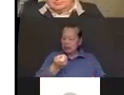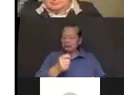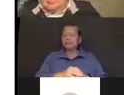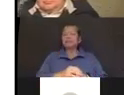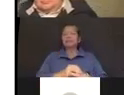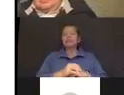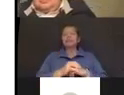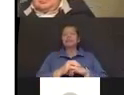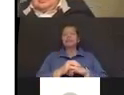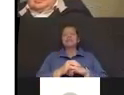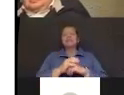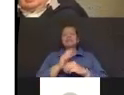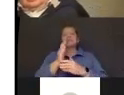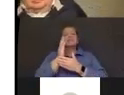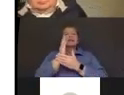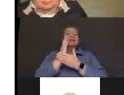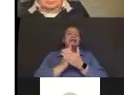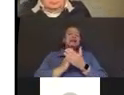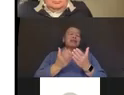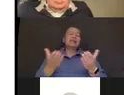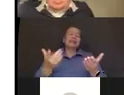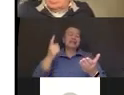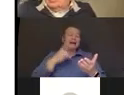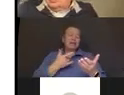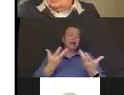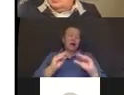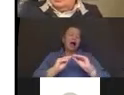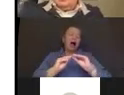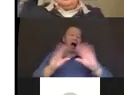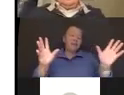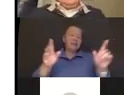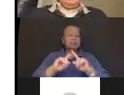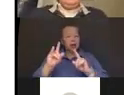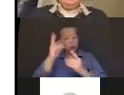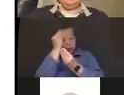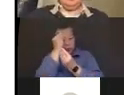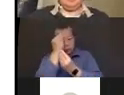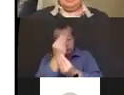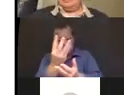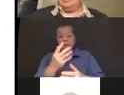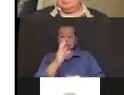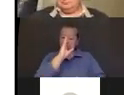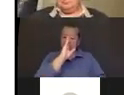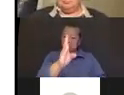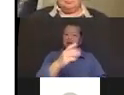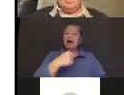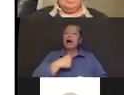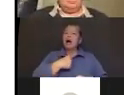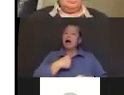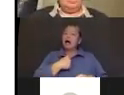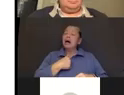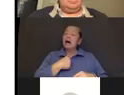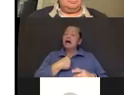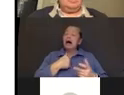And some of this is obvious, but I just need to say that up front that I come at this